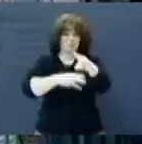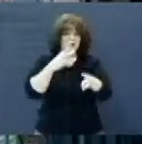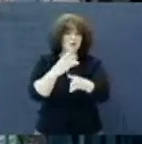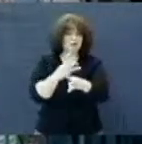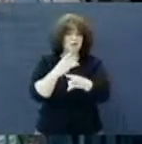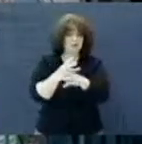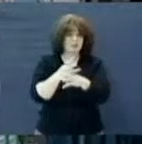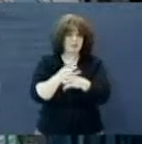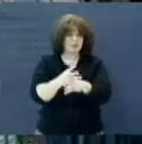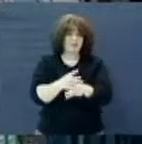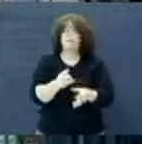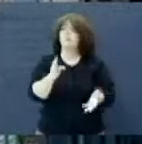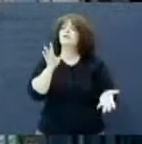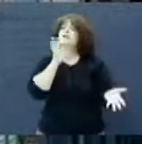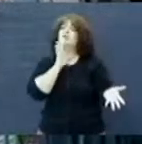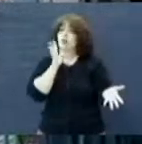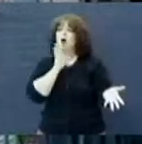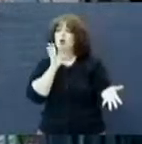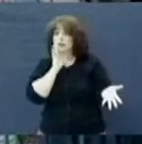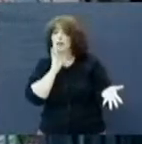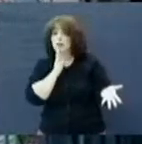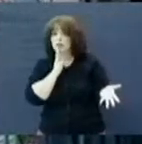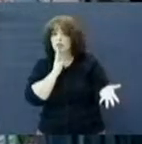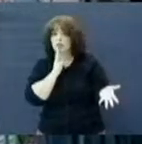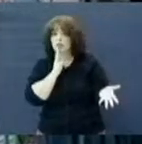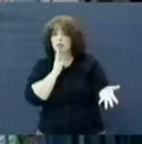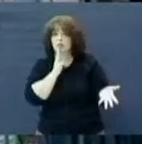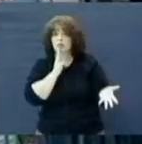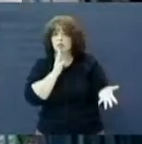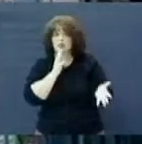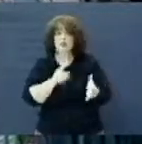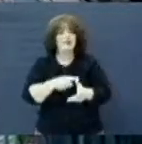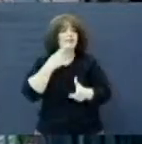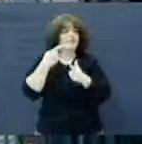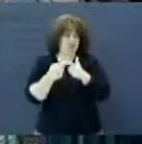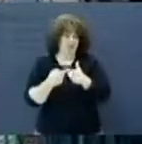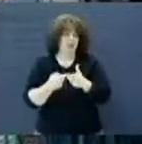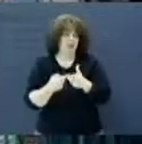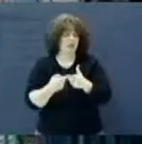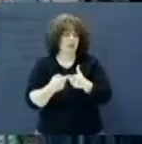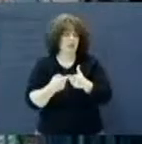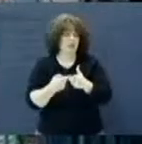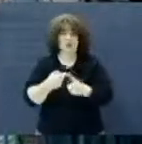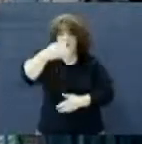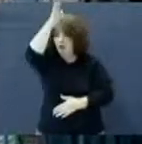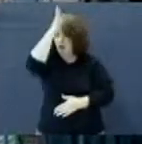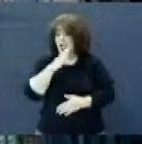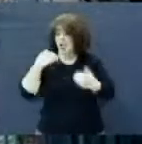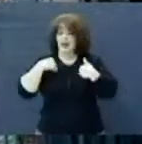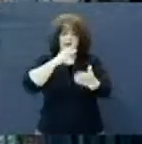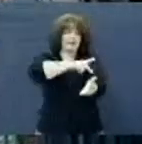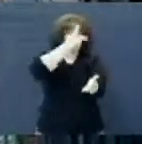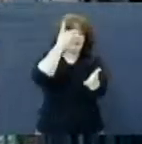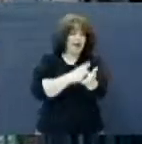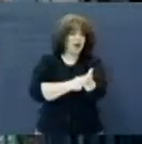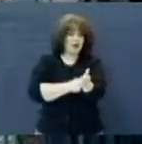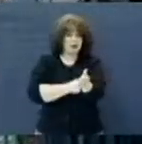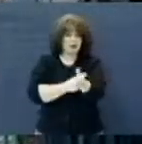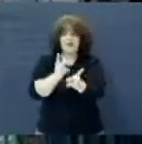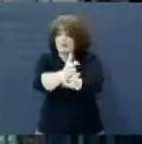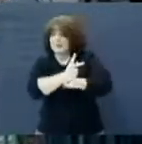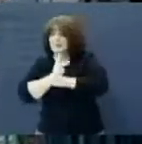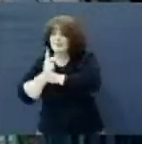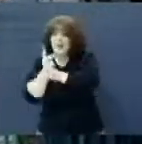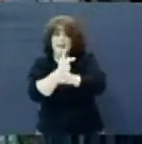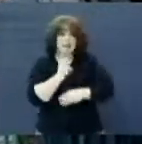by speaking it into existence, then surely he has power to take care of you.